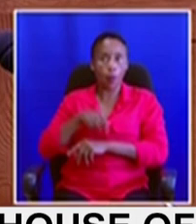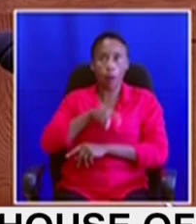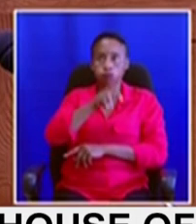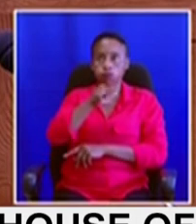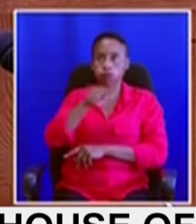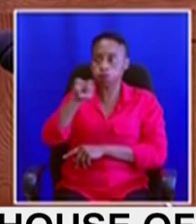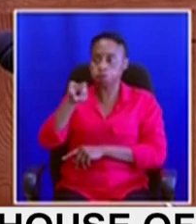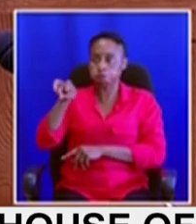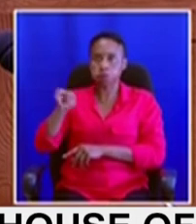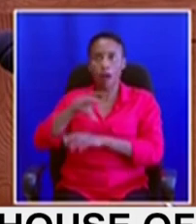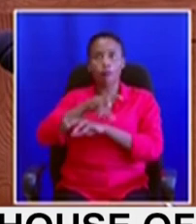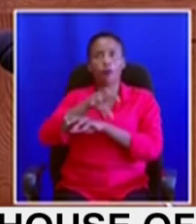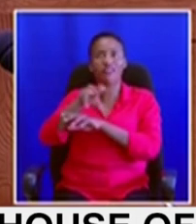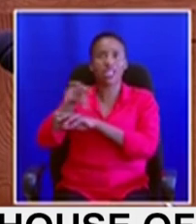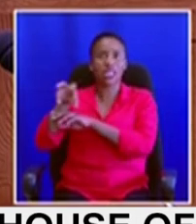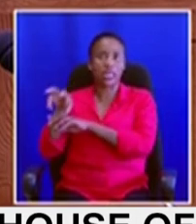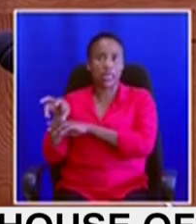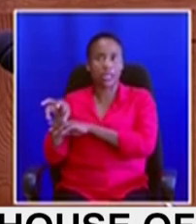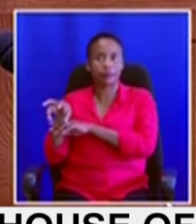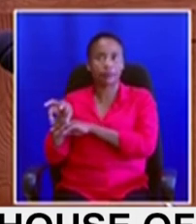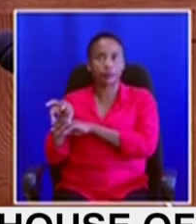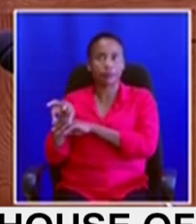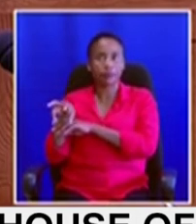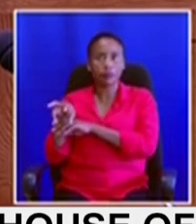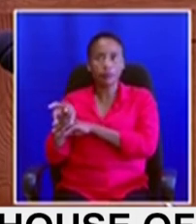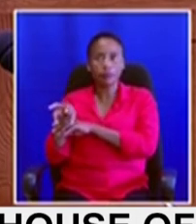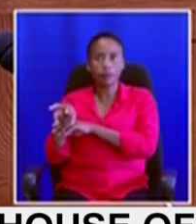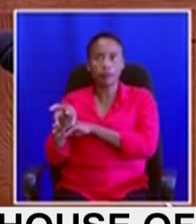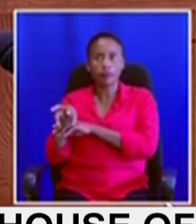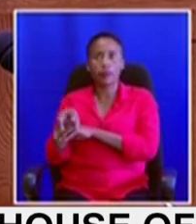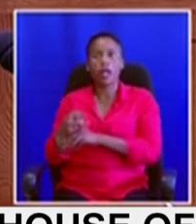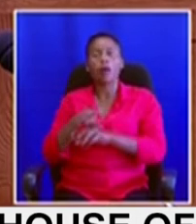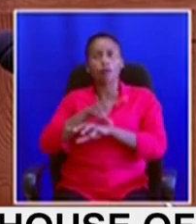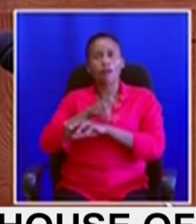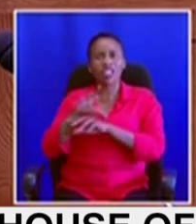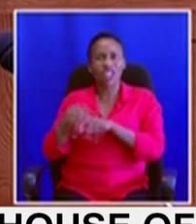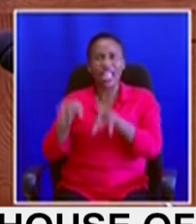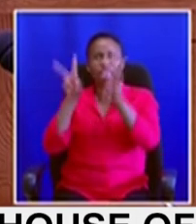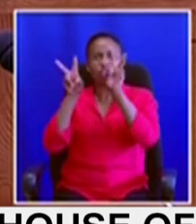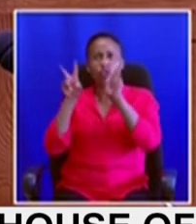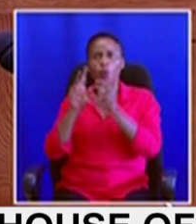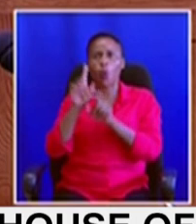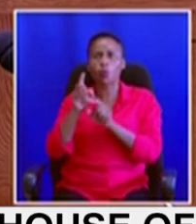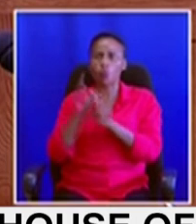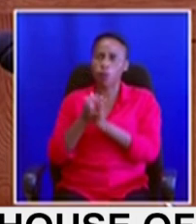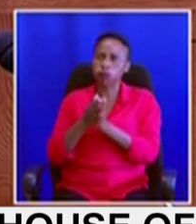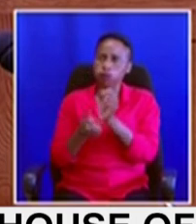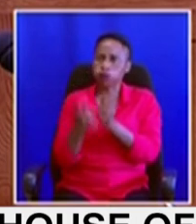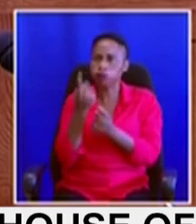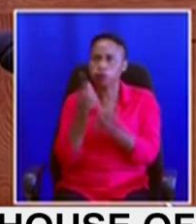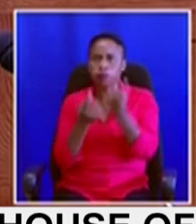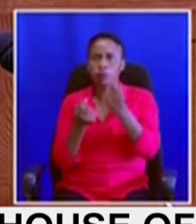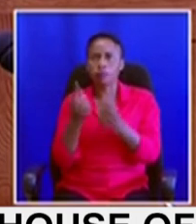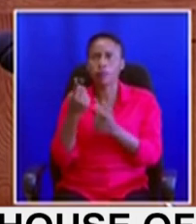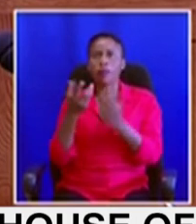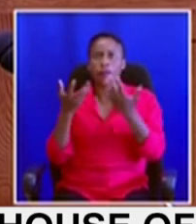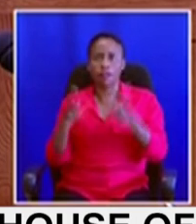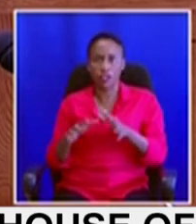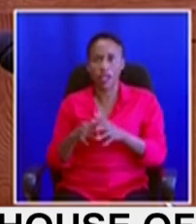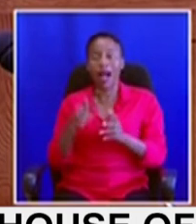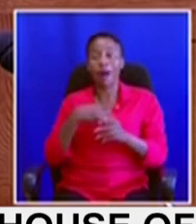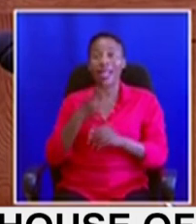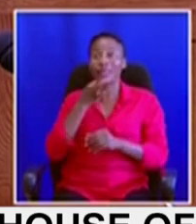provinces where provincial matters also come to the fore. And I'd like to say even